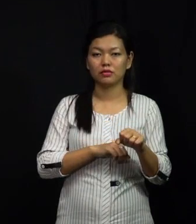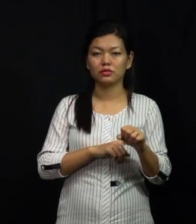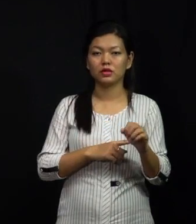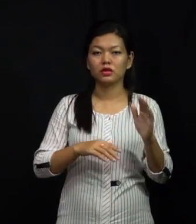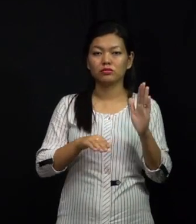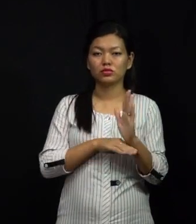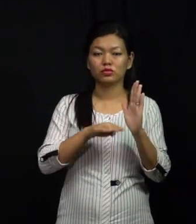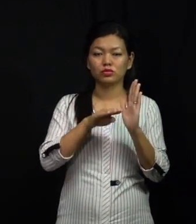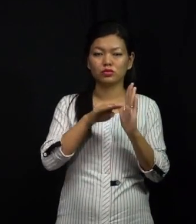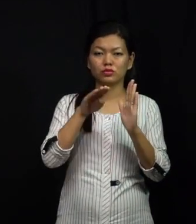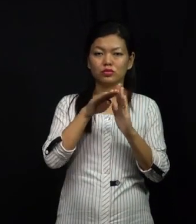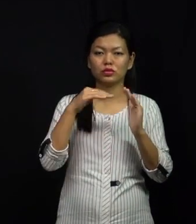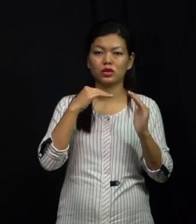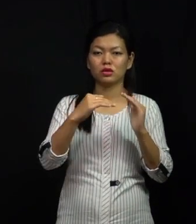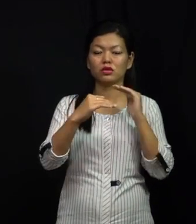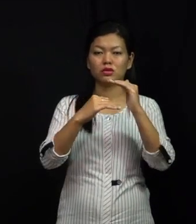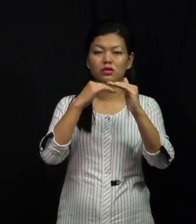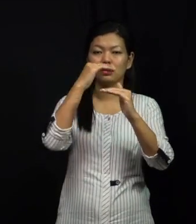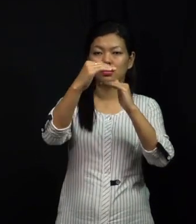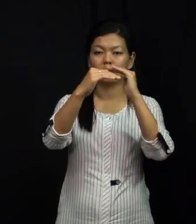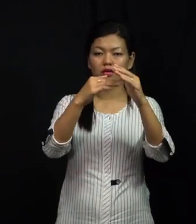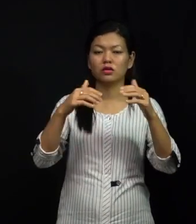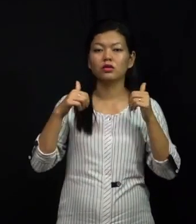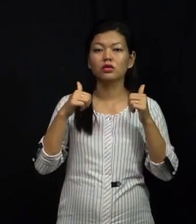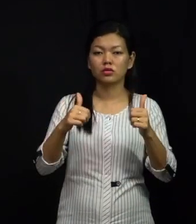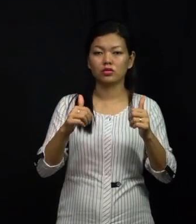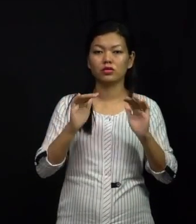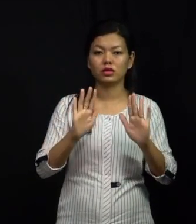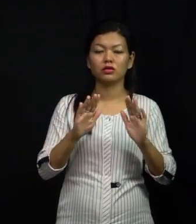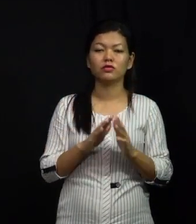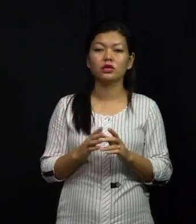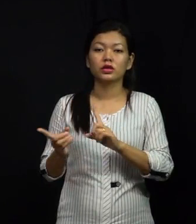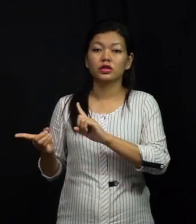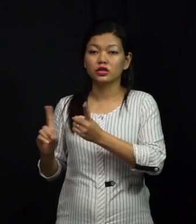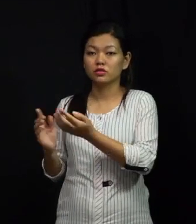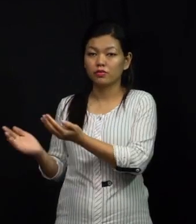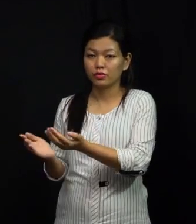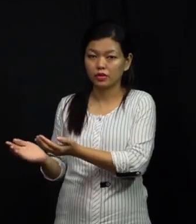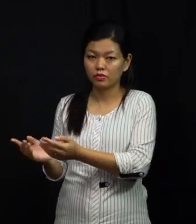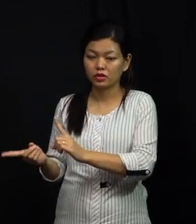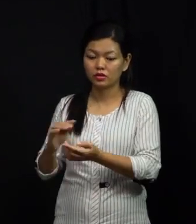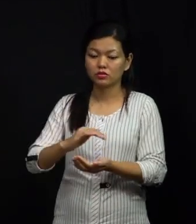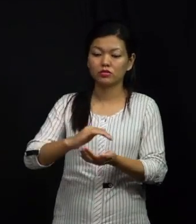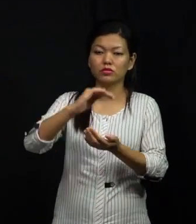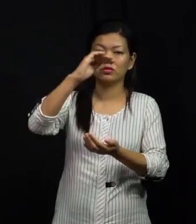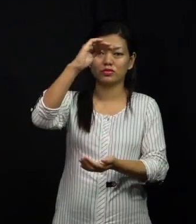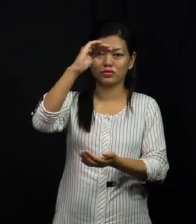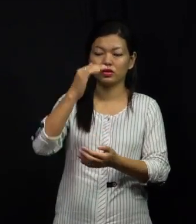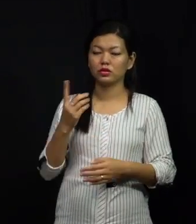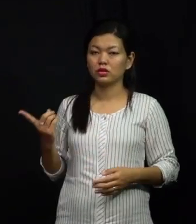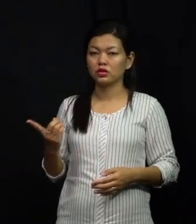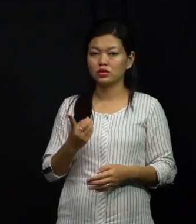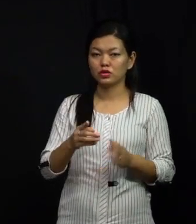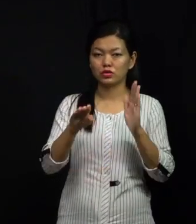more behaves like a baby, but he's trying to grow up. So these two are the stages, the